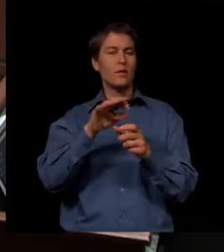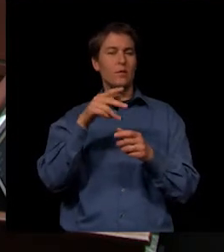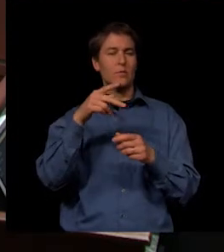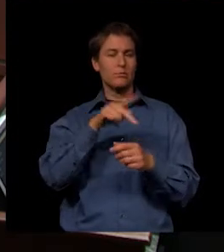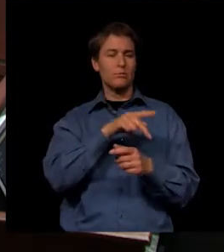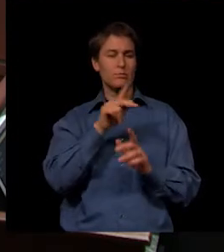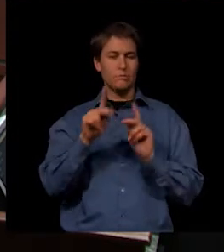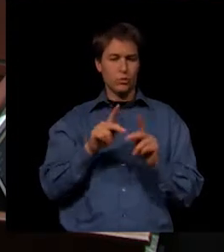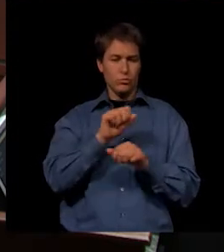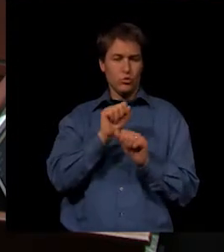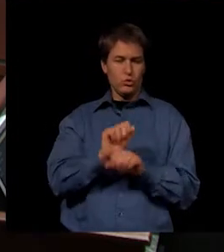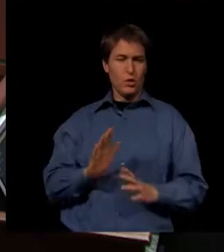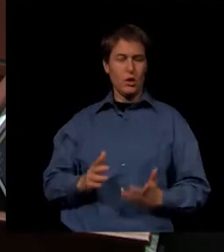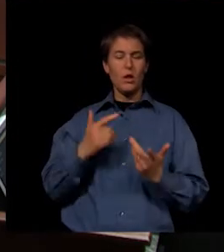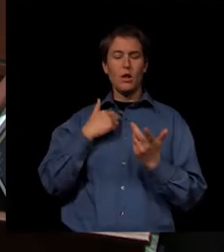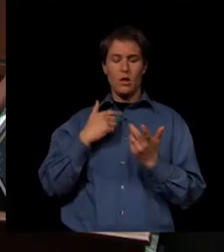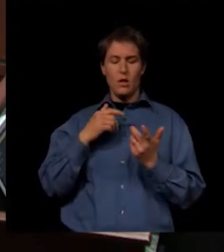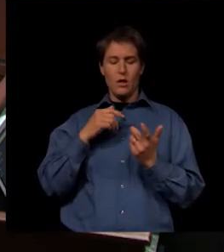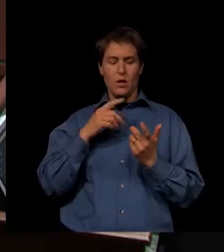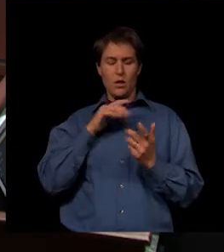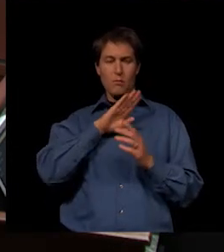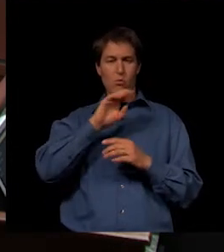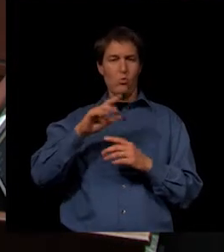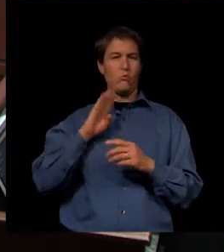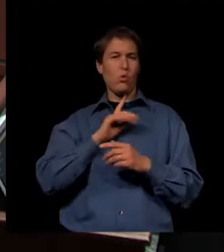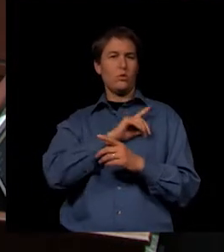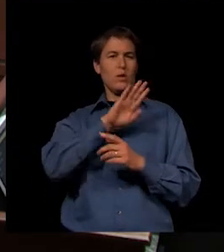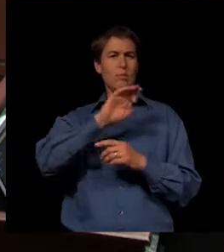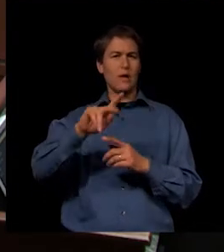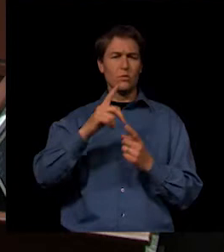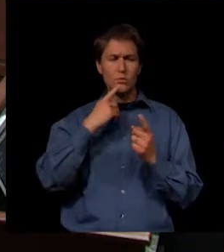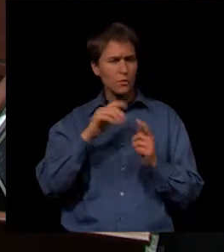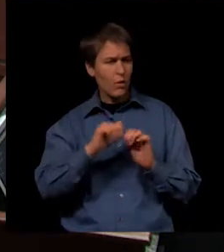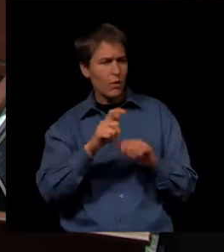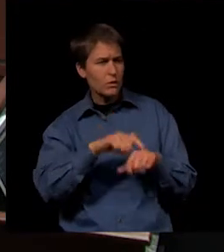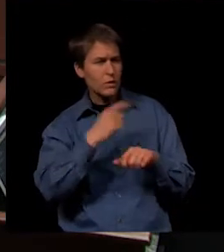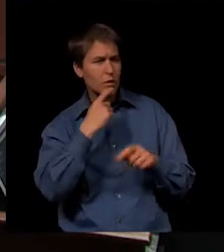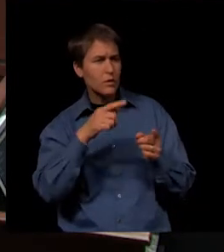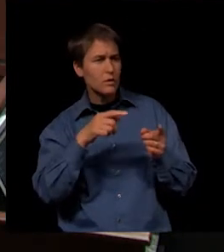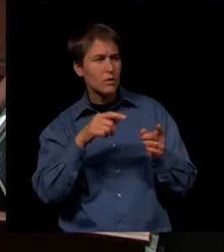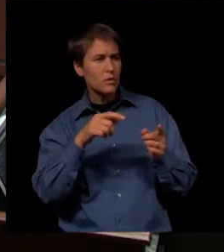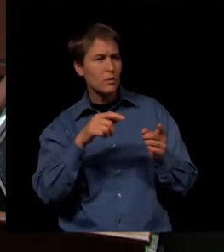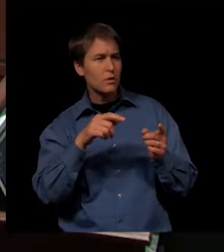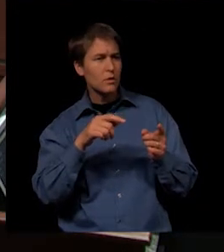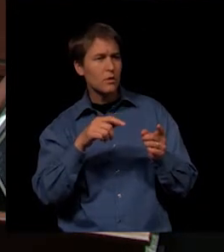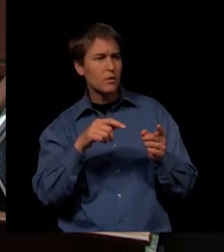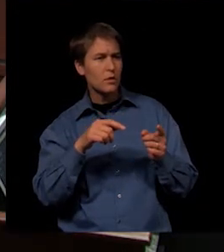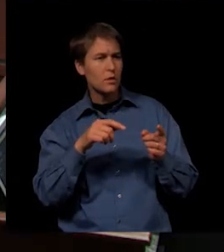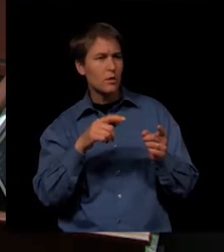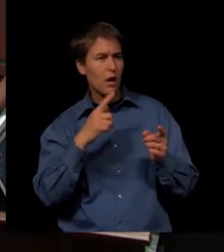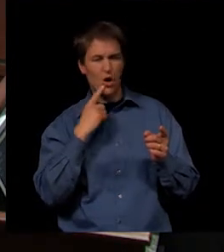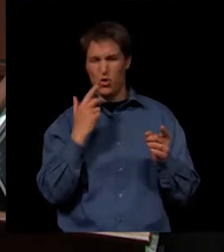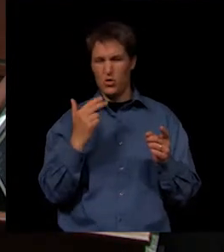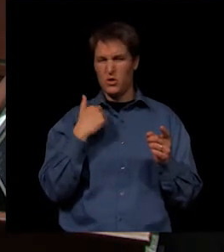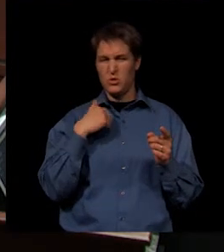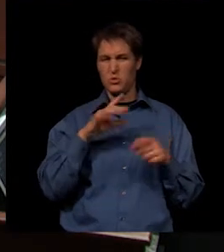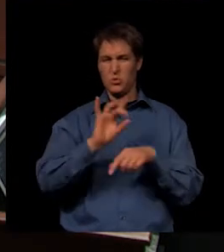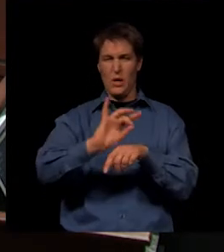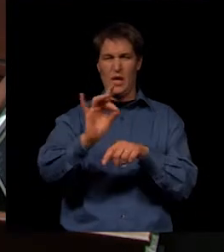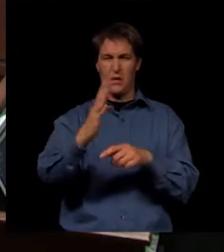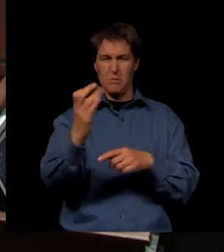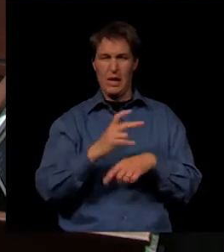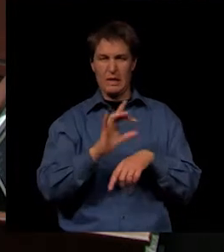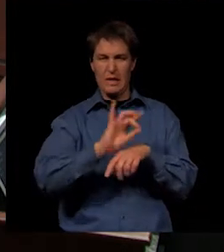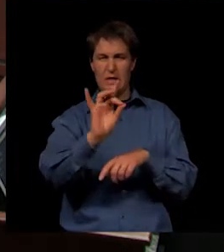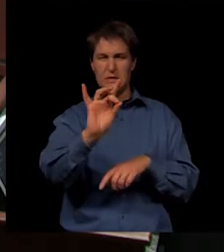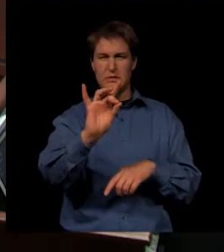-employee negotiations as the board return to the regular meeting. How long do say? I'll go 13, and we'll just do 8 o'clock. that all right?